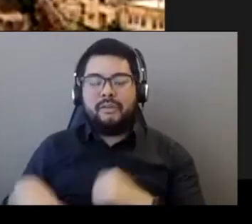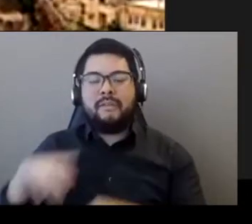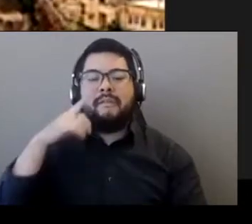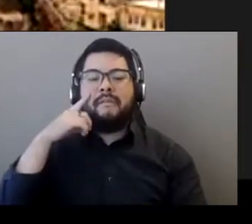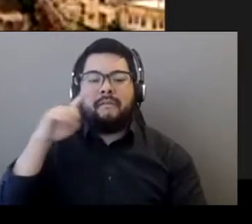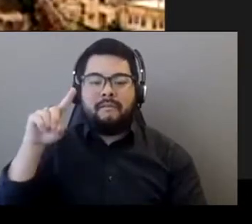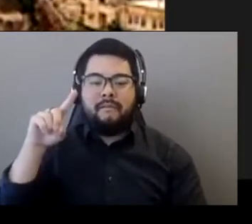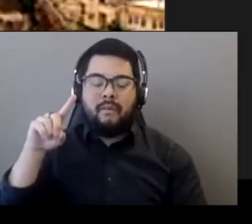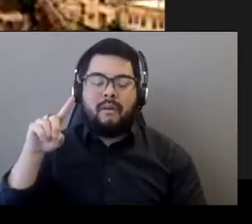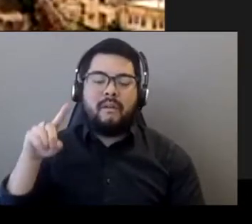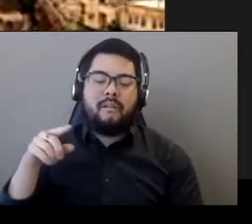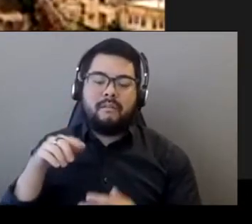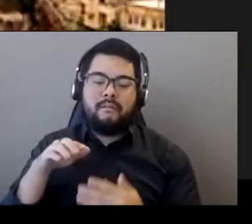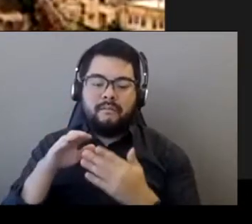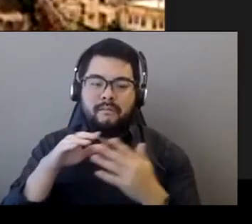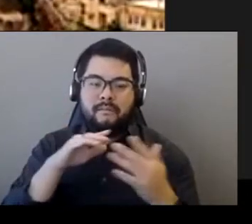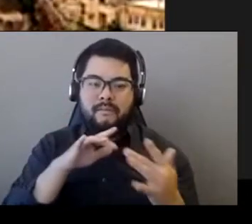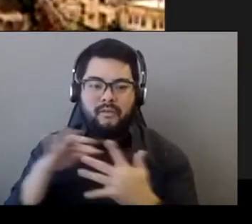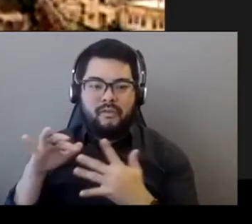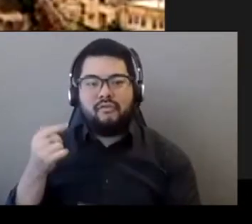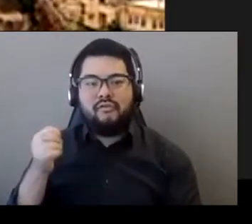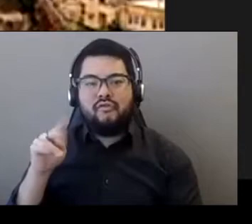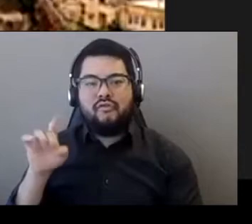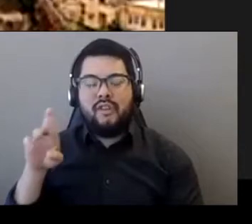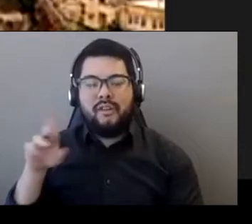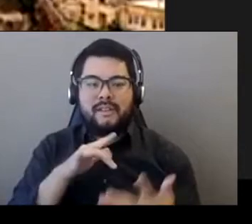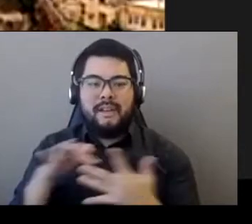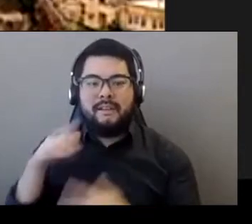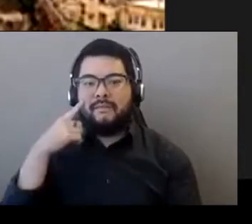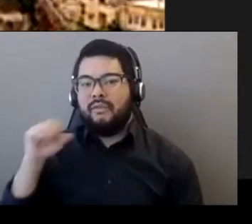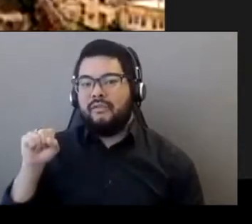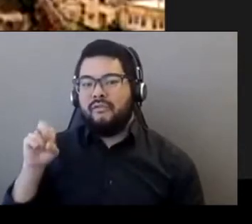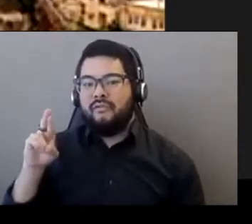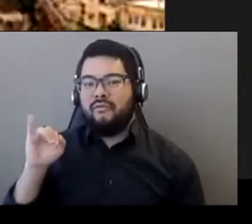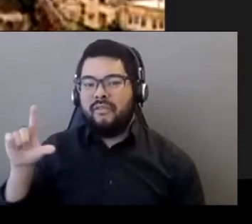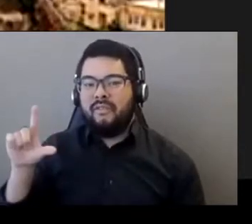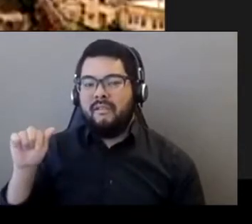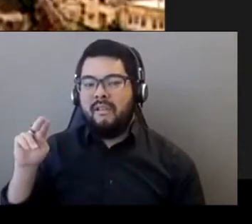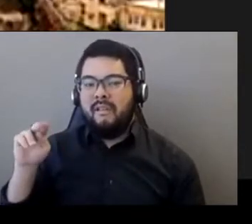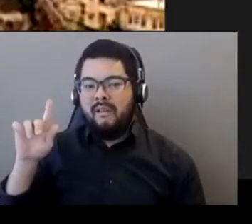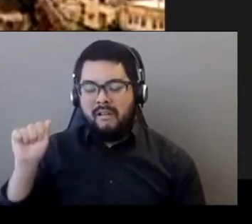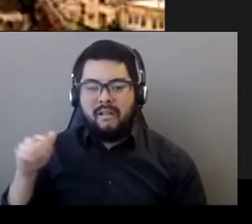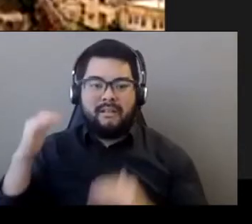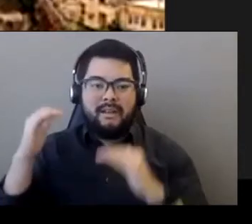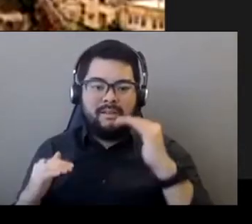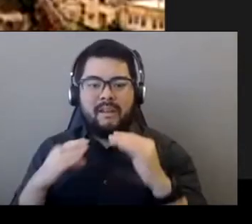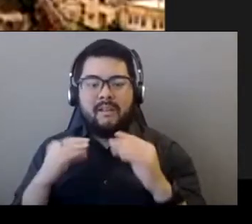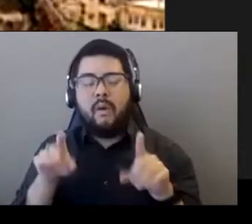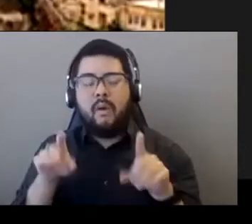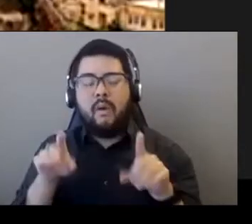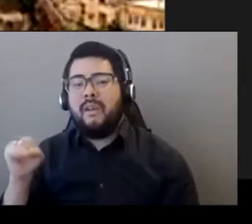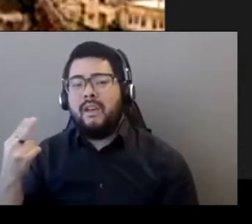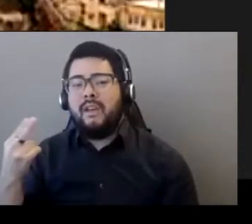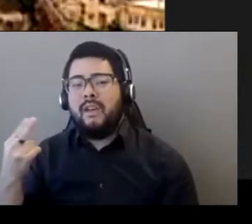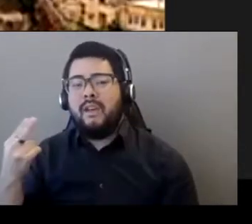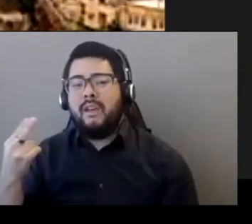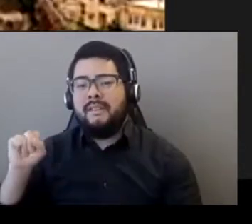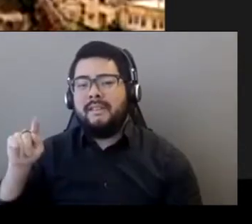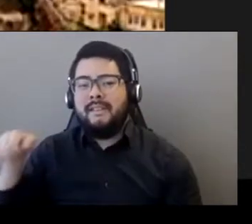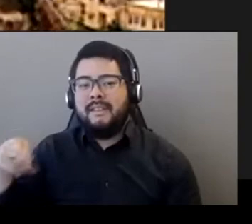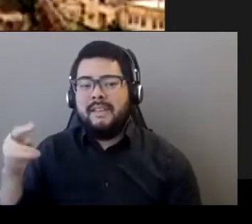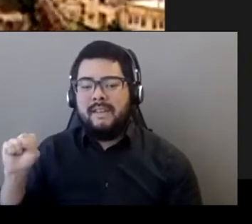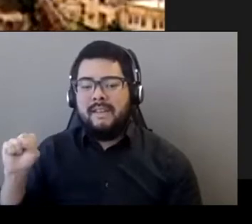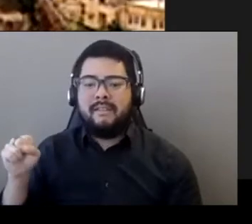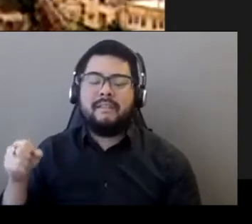materialities and neoliberalism in Sri Lanka and Sri Lankan diasporas, and Ash Stevens, PhD student in